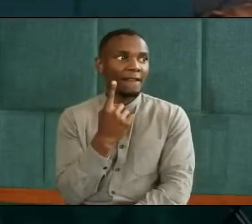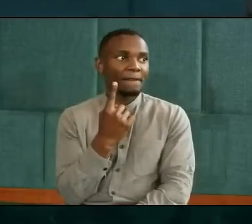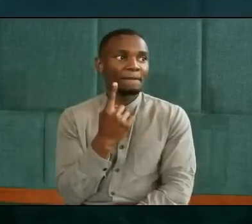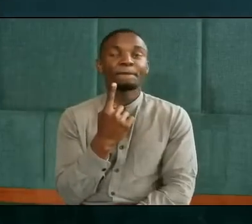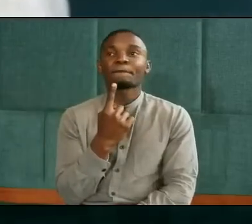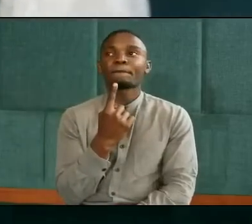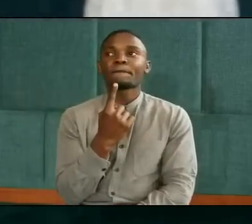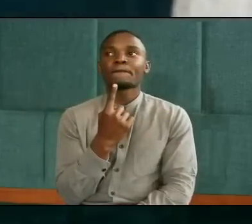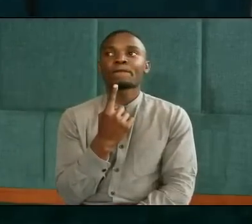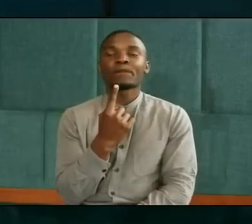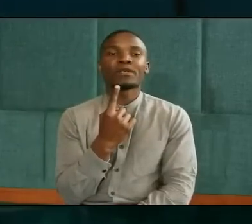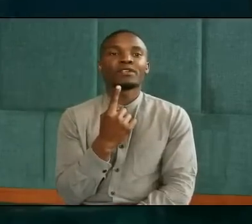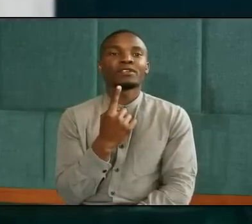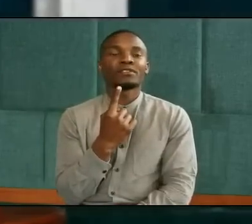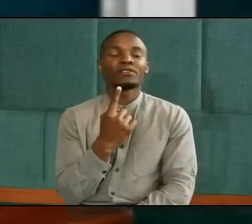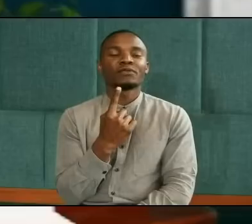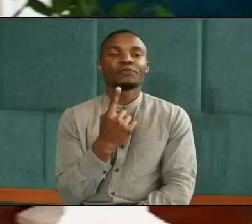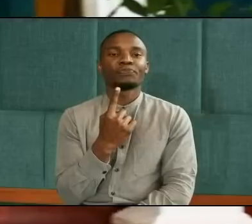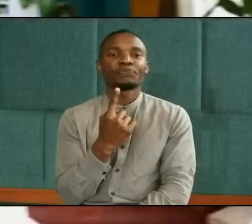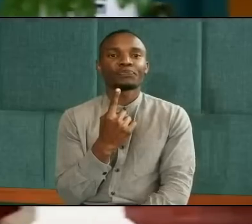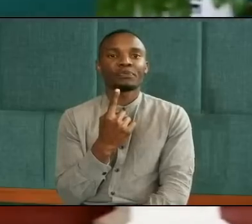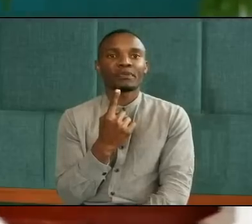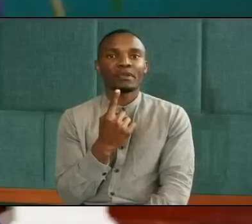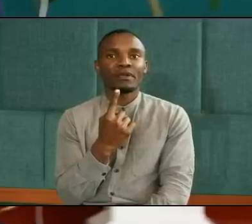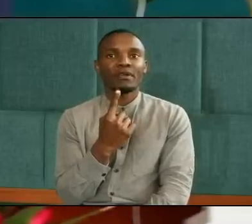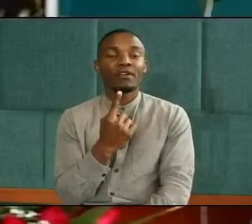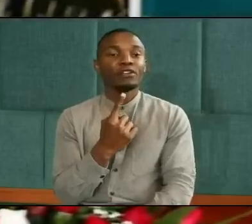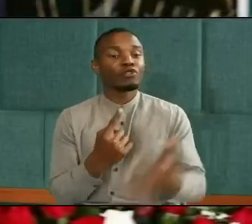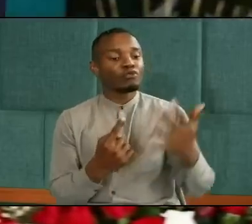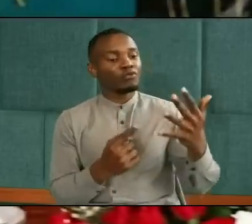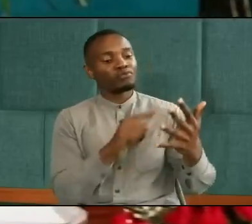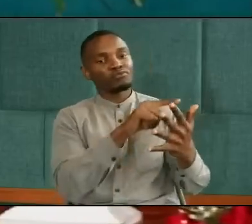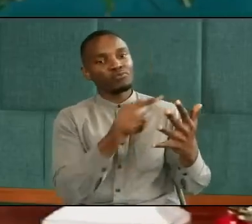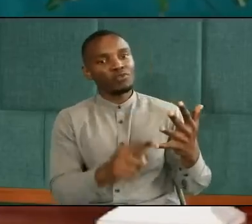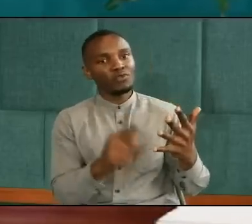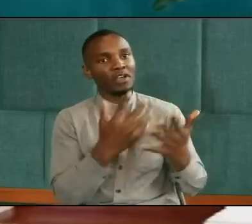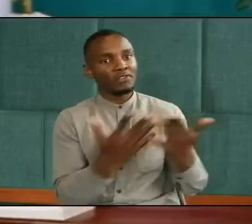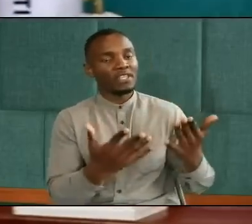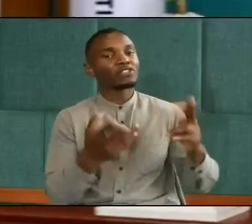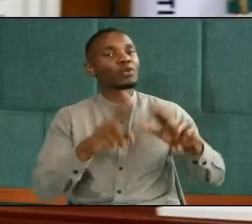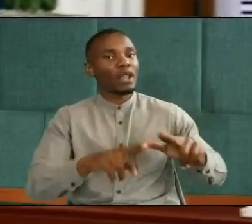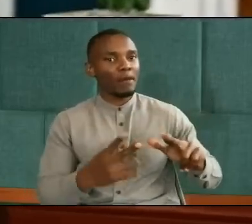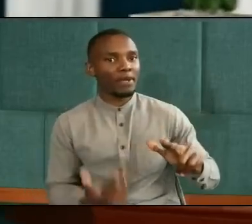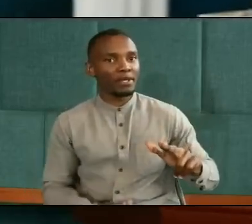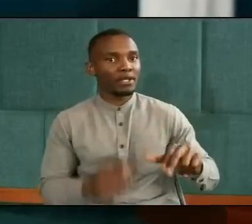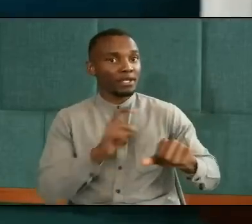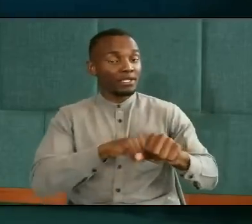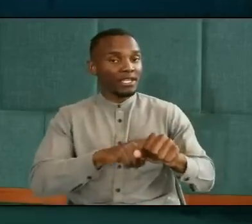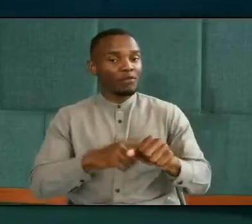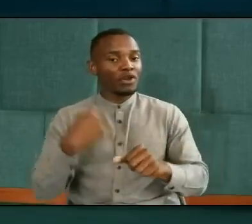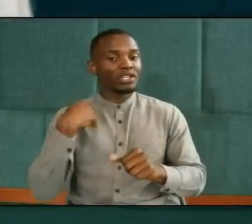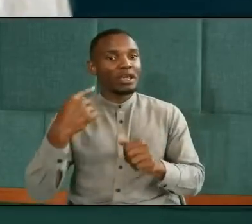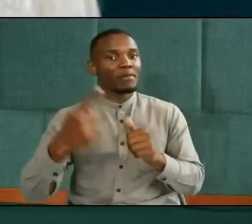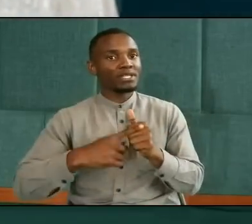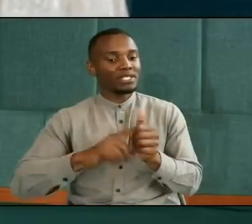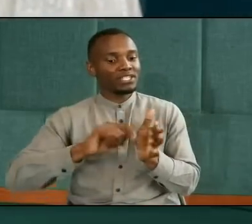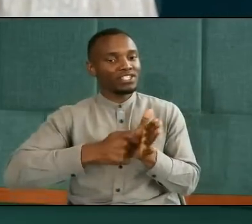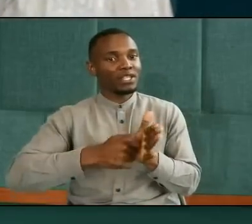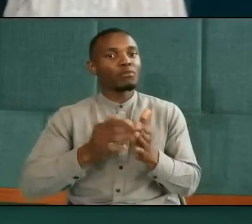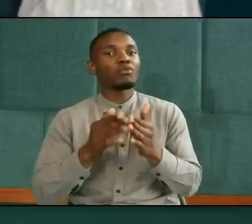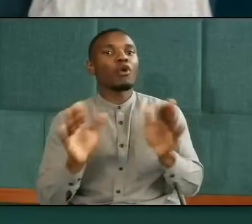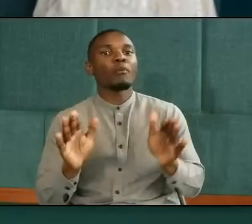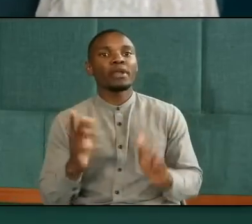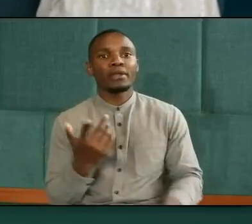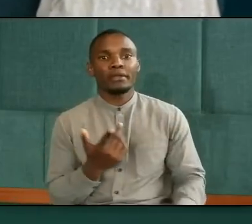can track which seal we're under. 5 things will happen when seal number 6 is